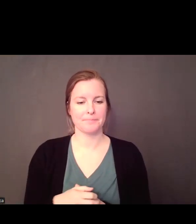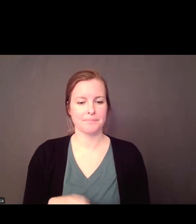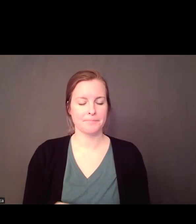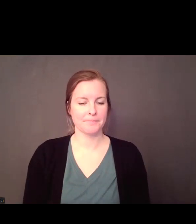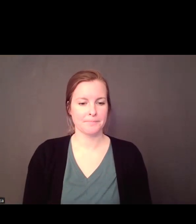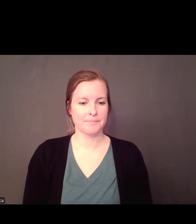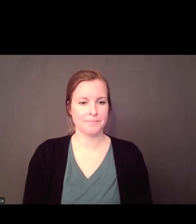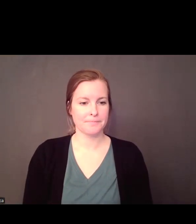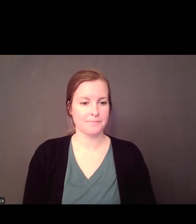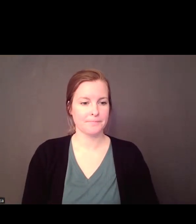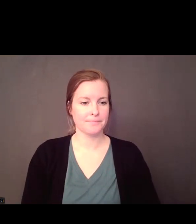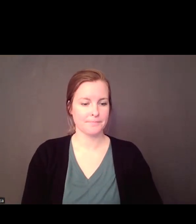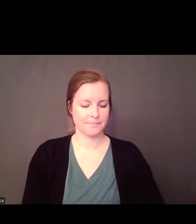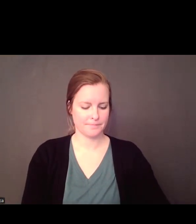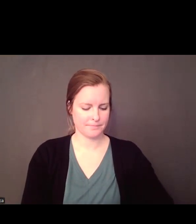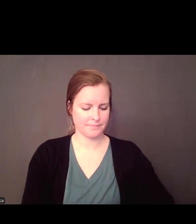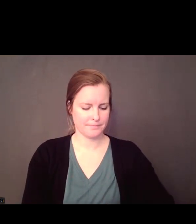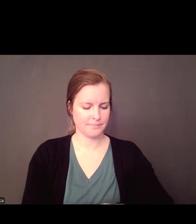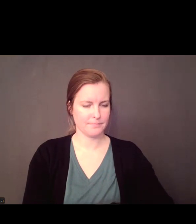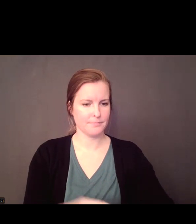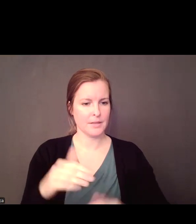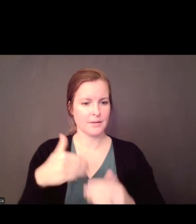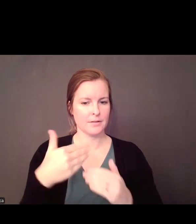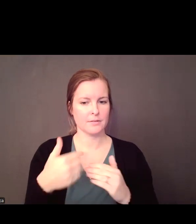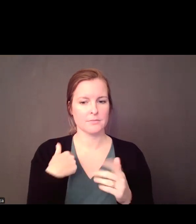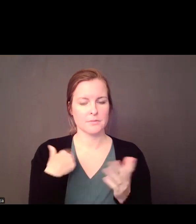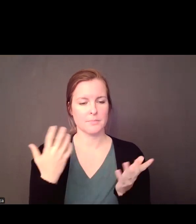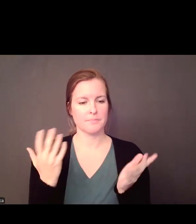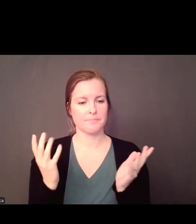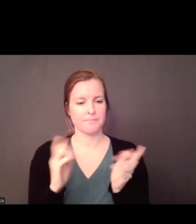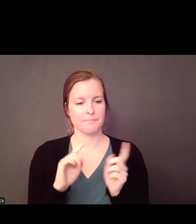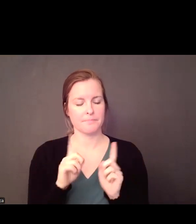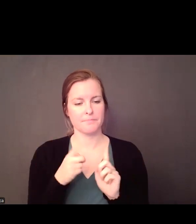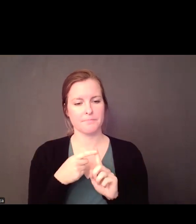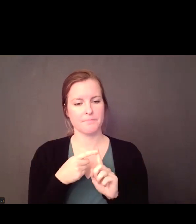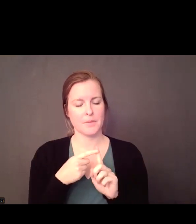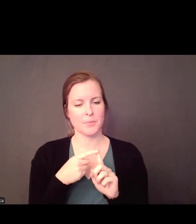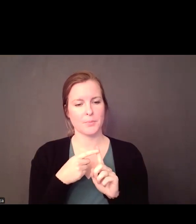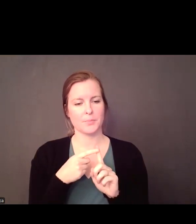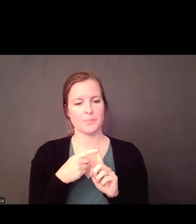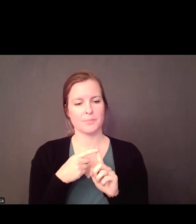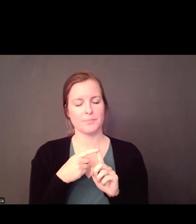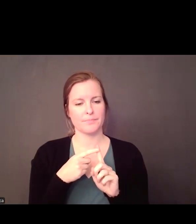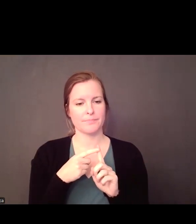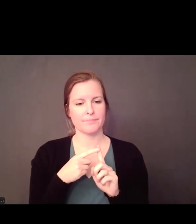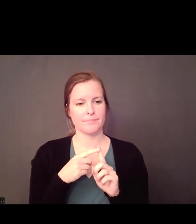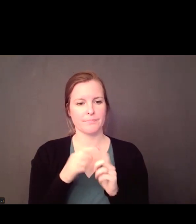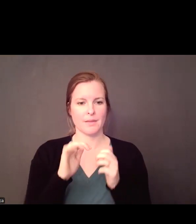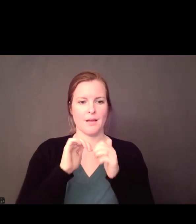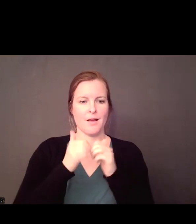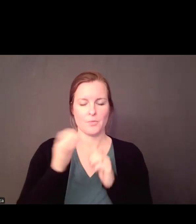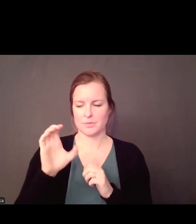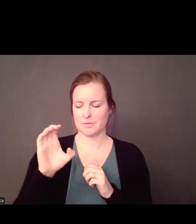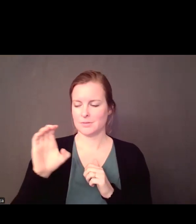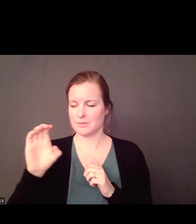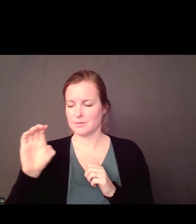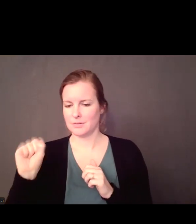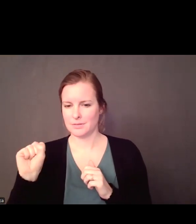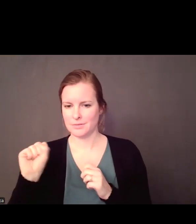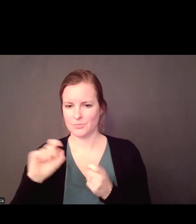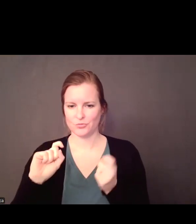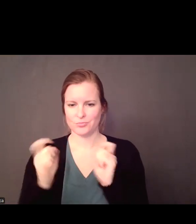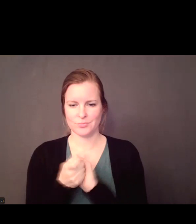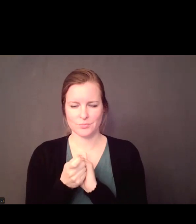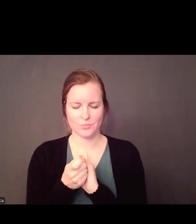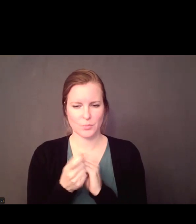So next, I'm going to talk about the implementation of the CSS changes. There are plenty of cases right now that are